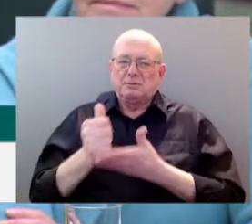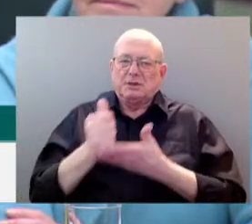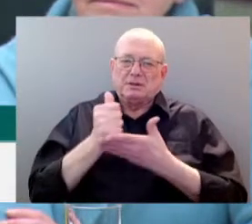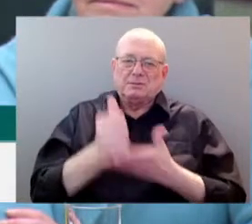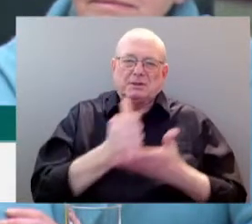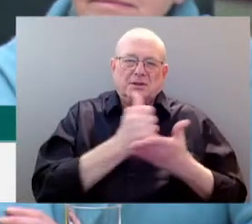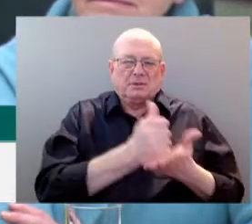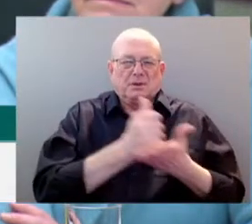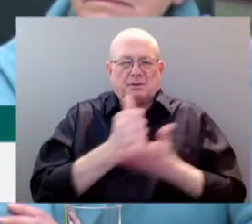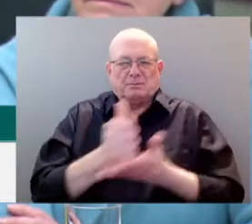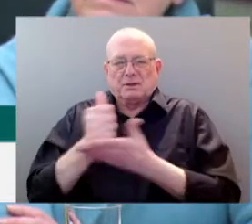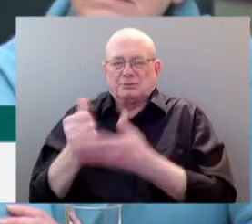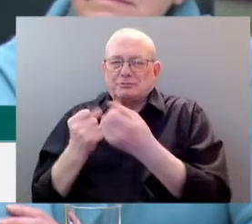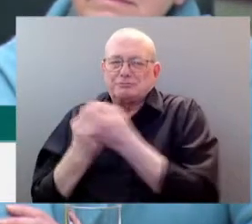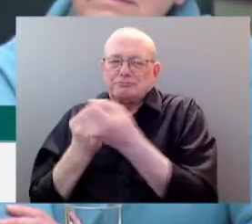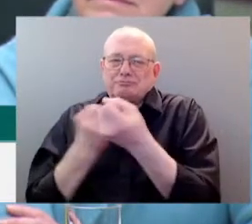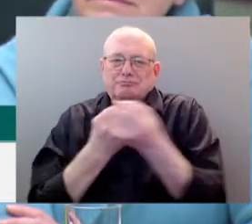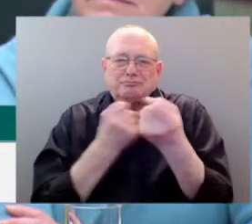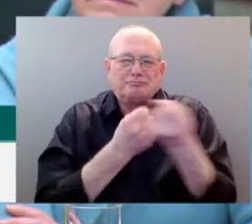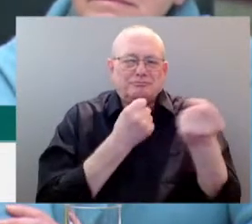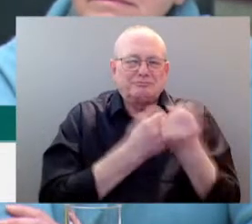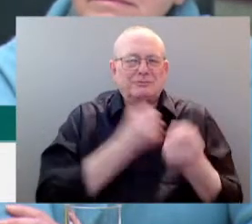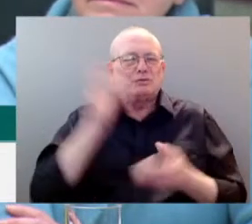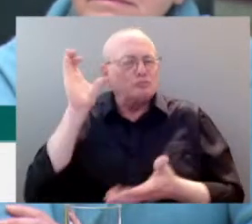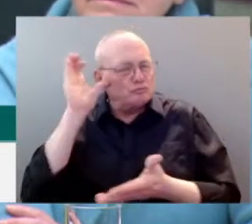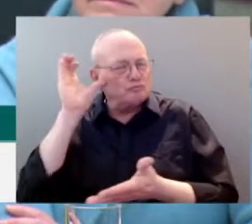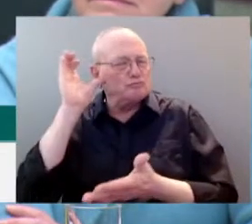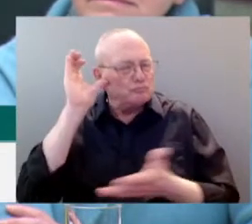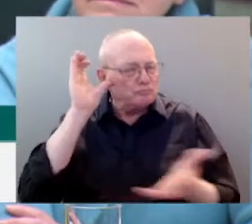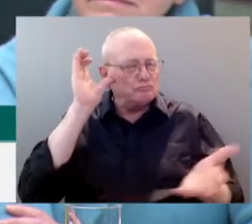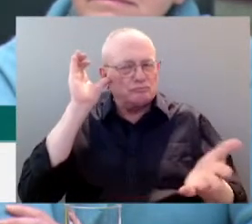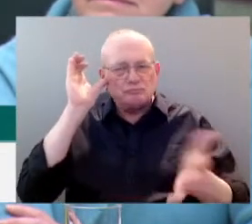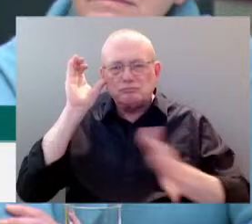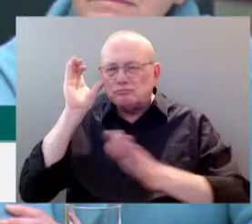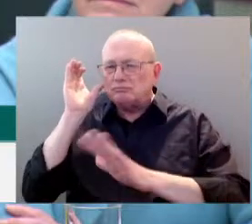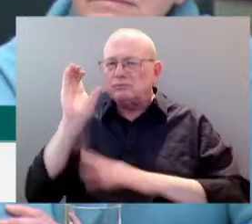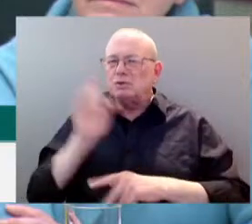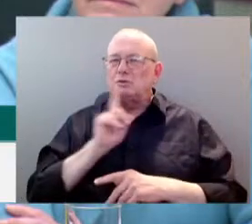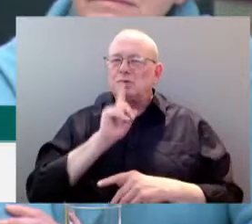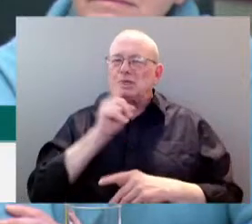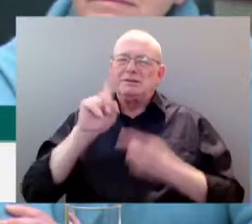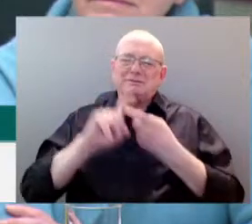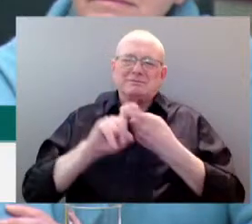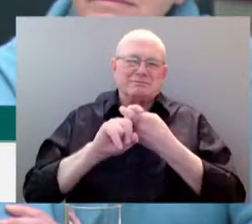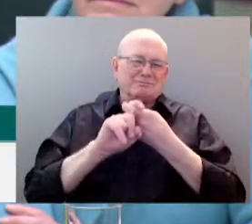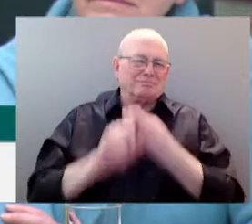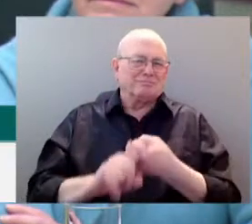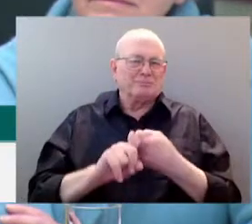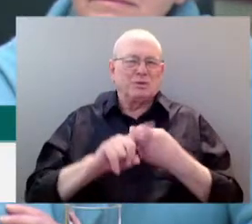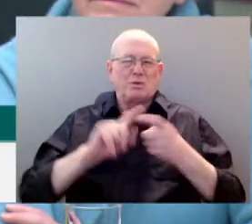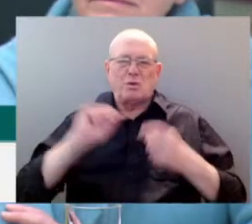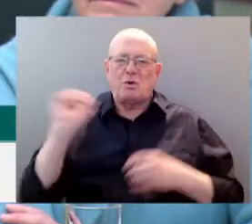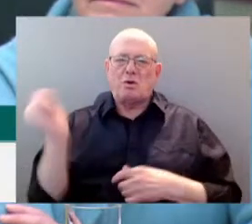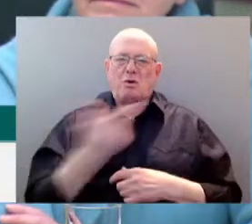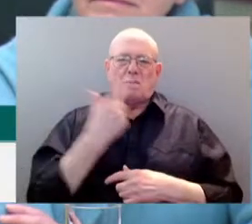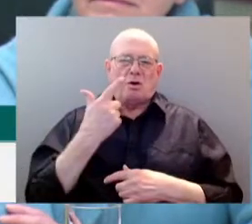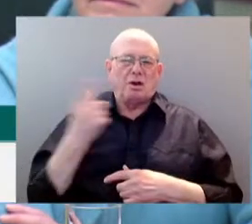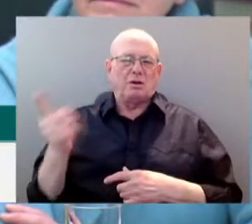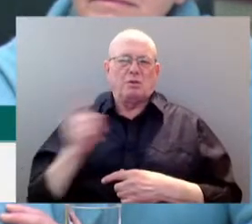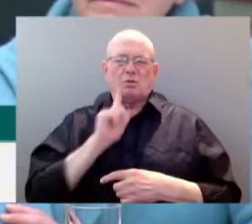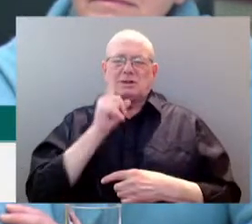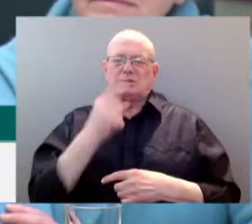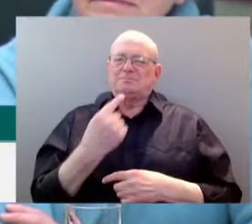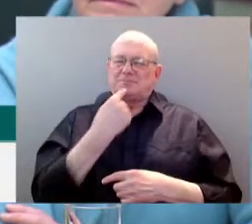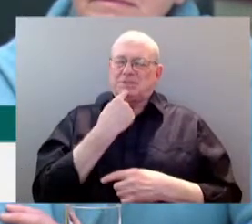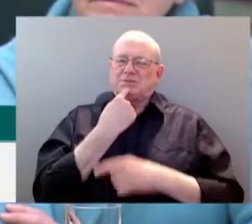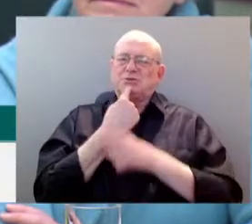through difficult times Vicki was a genuine friend to all and will be missed for her selflessness she will be lovingly remembered by